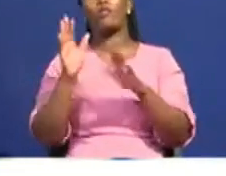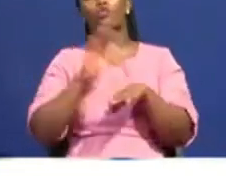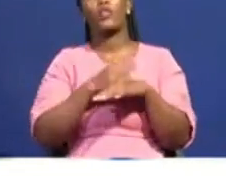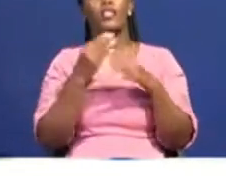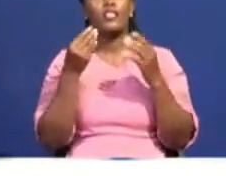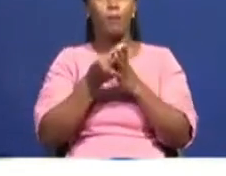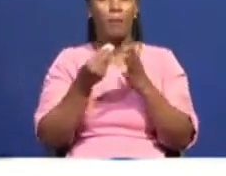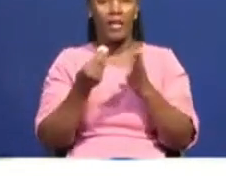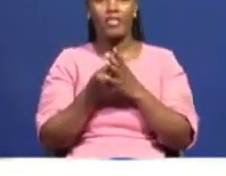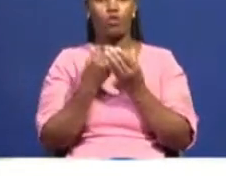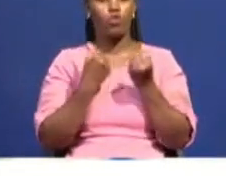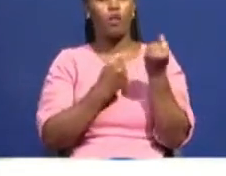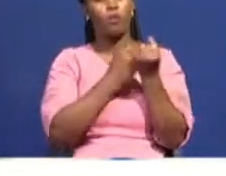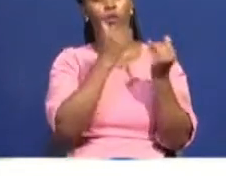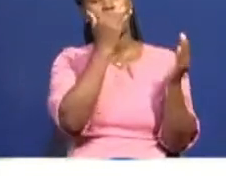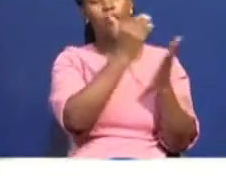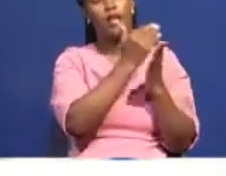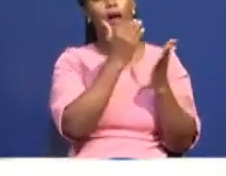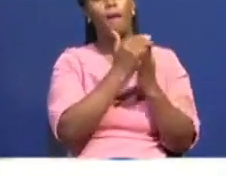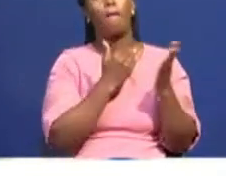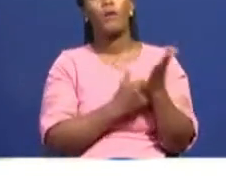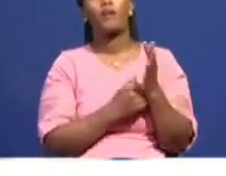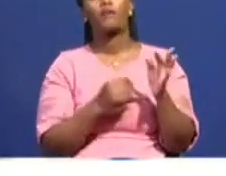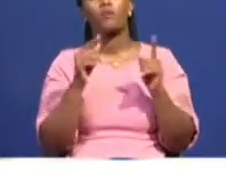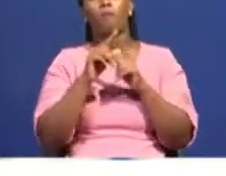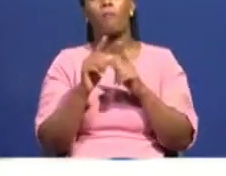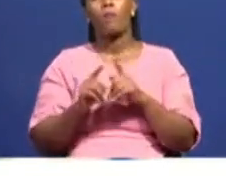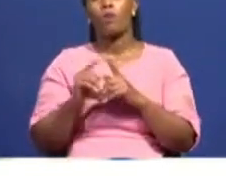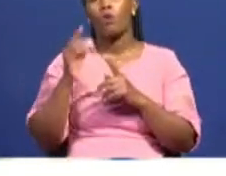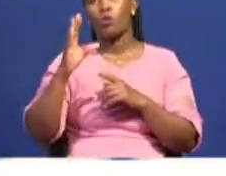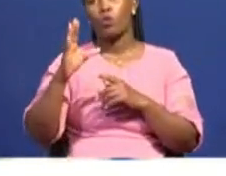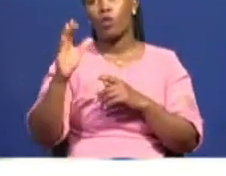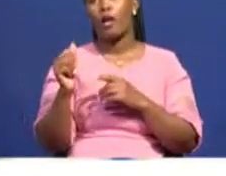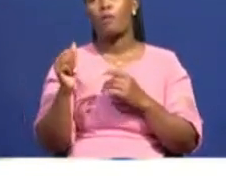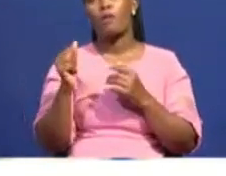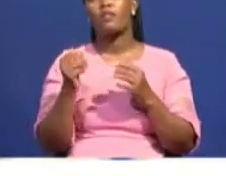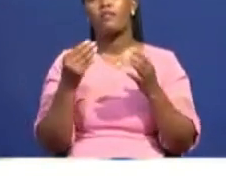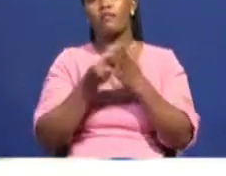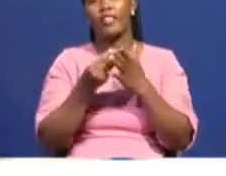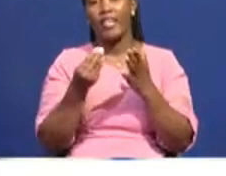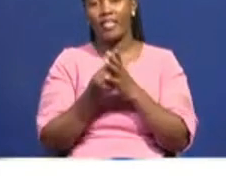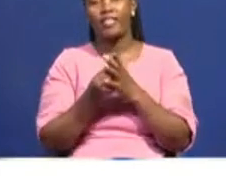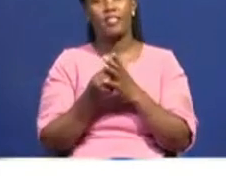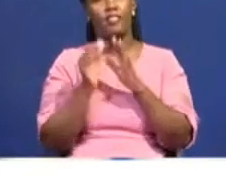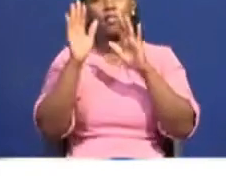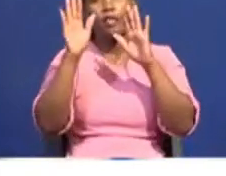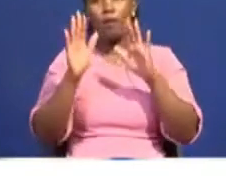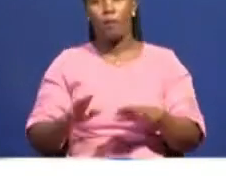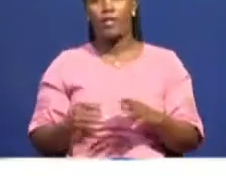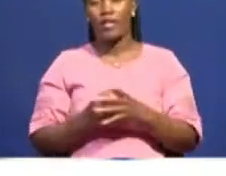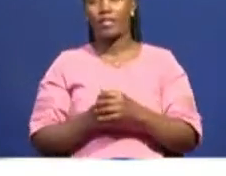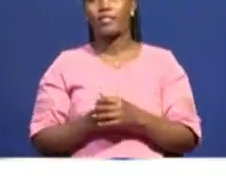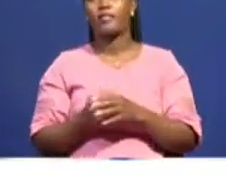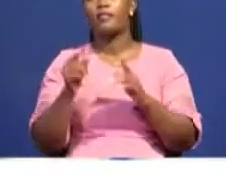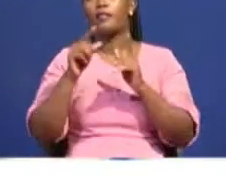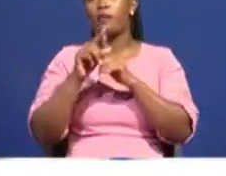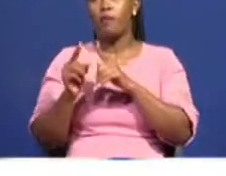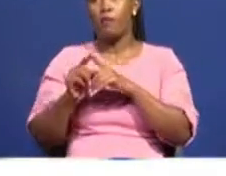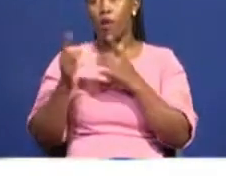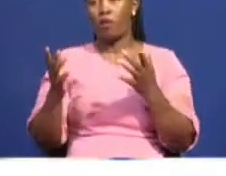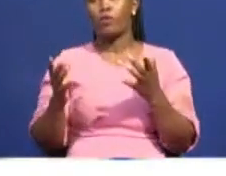towards such initiatives. And carbon financing is one of those things. So I believe as much as,